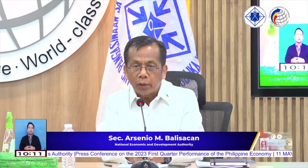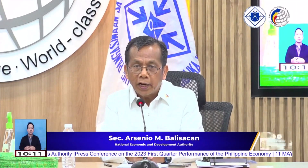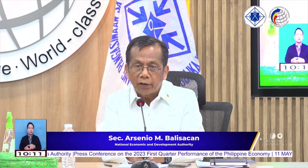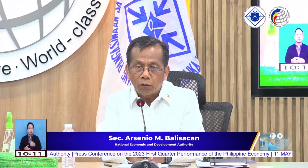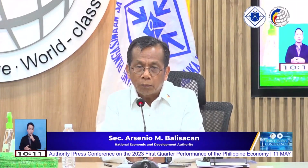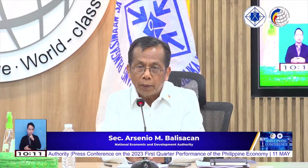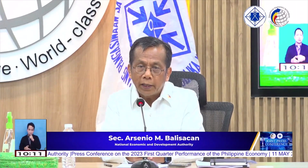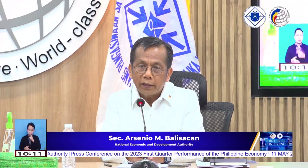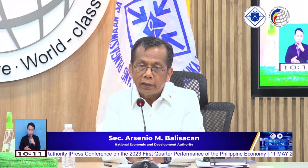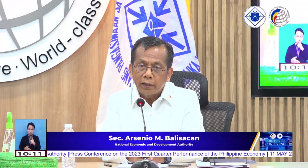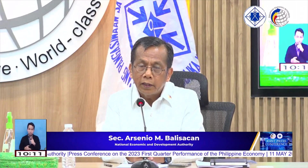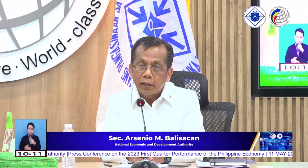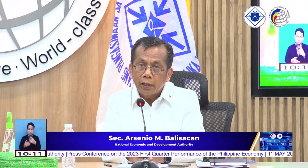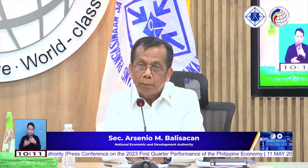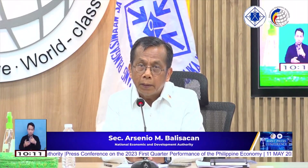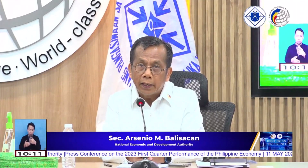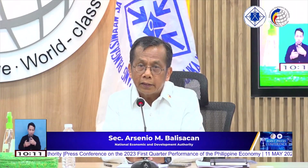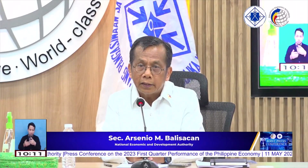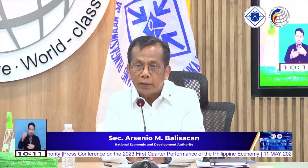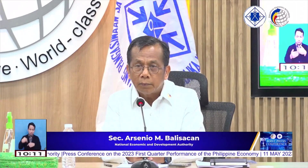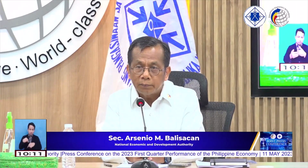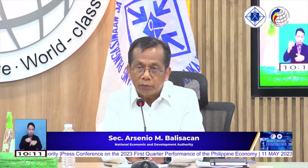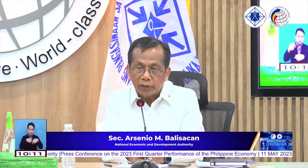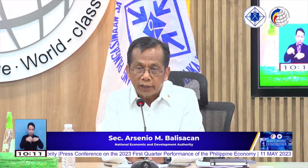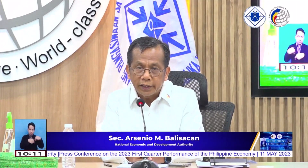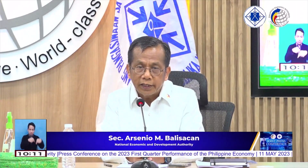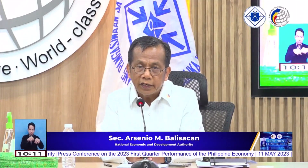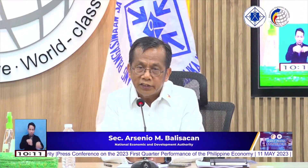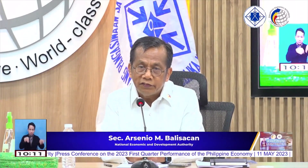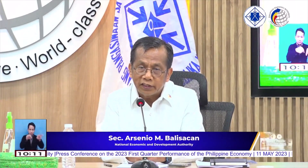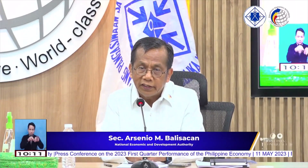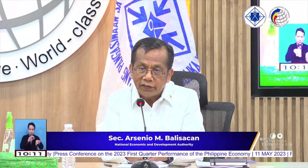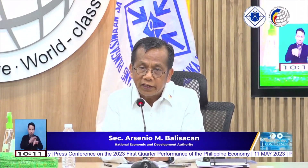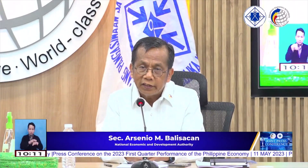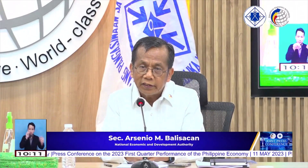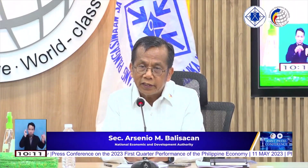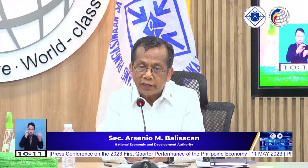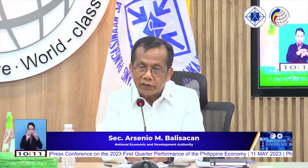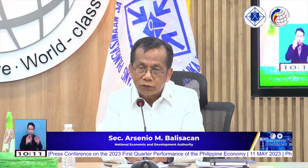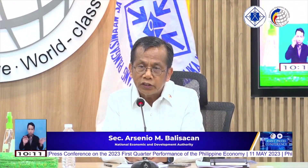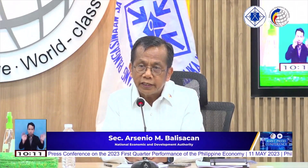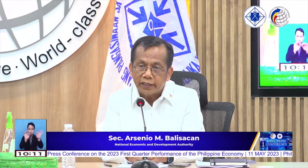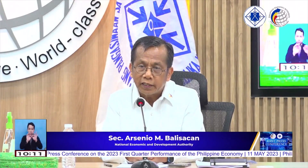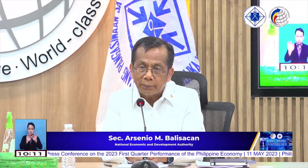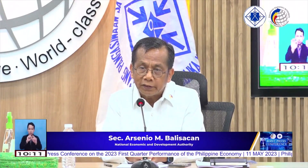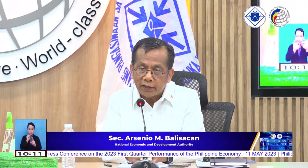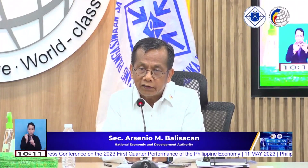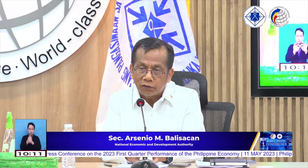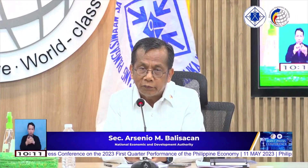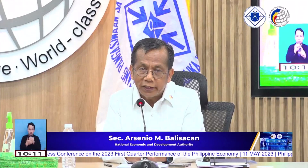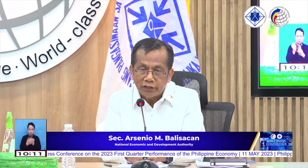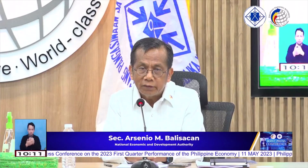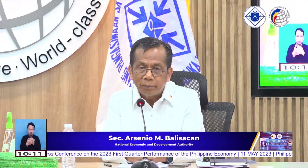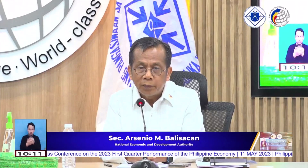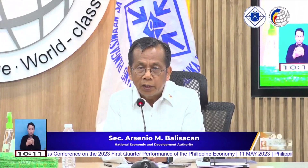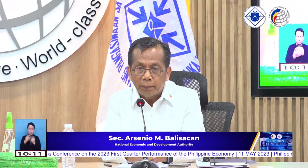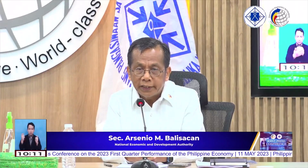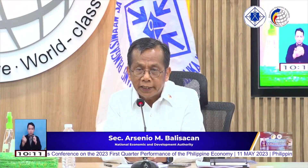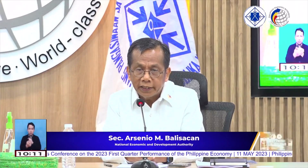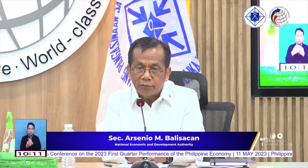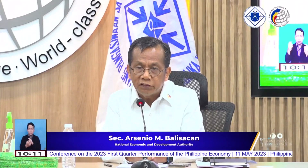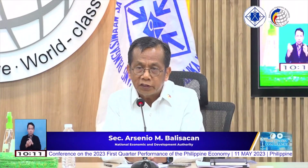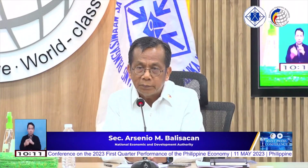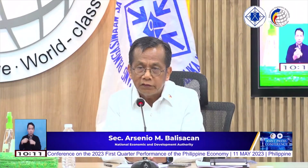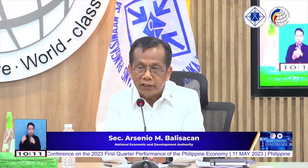high growth path, but more importantly, achieve significant social and economic transformation by the end of